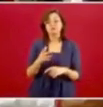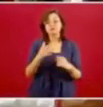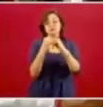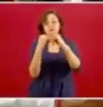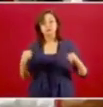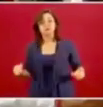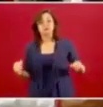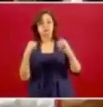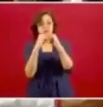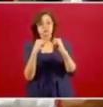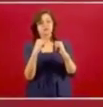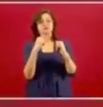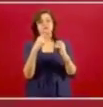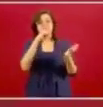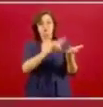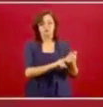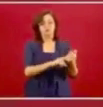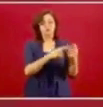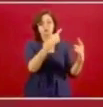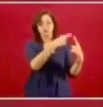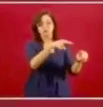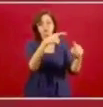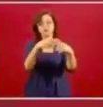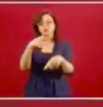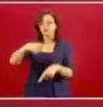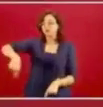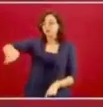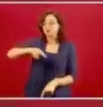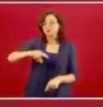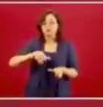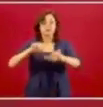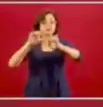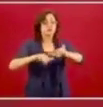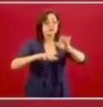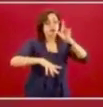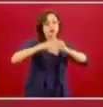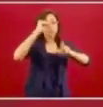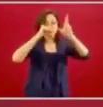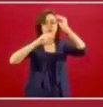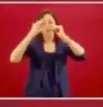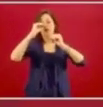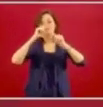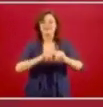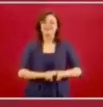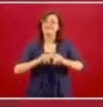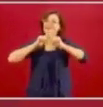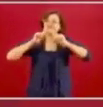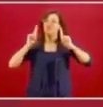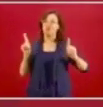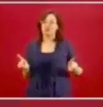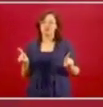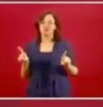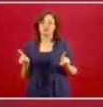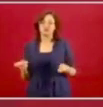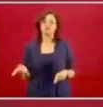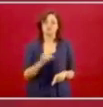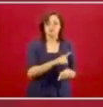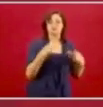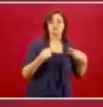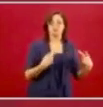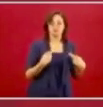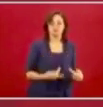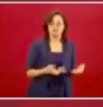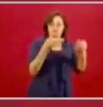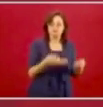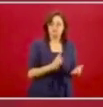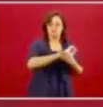administrative responsibilities that are attributed to these institutions who are training these interns